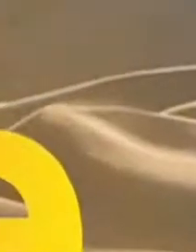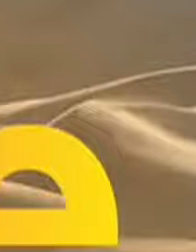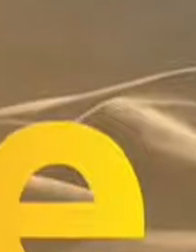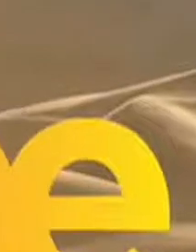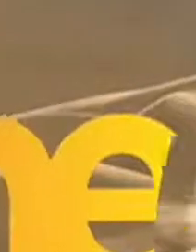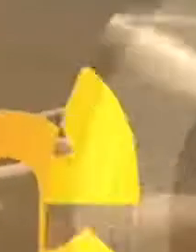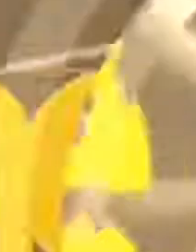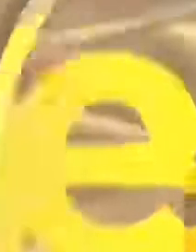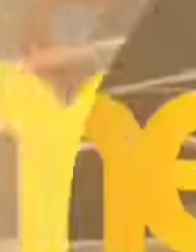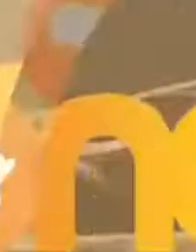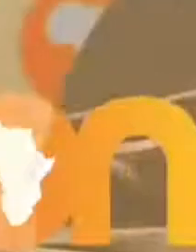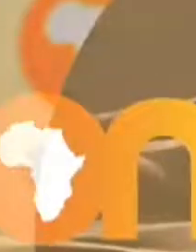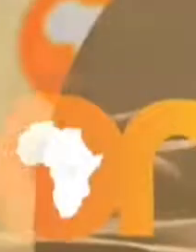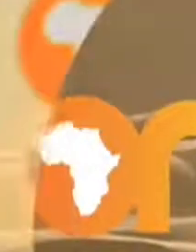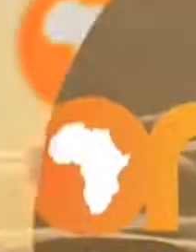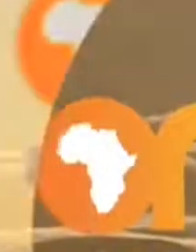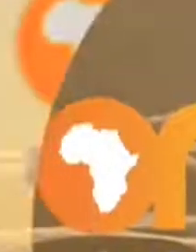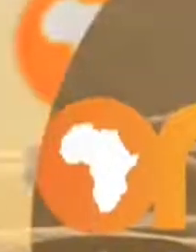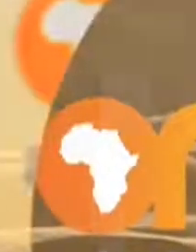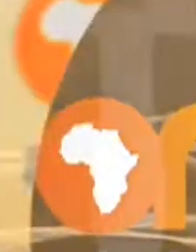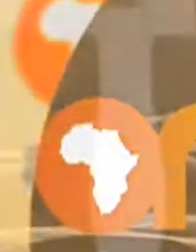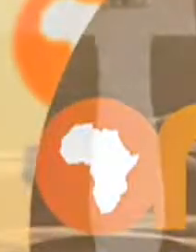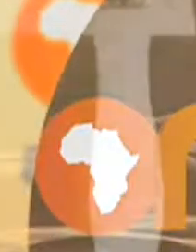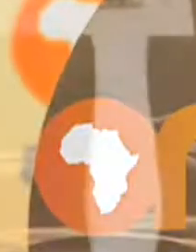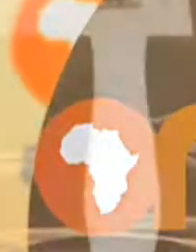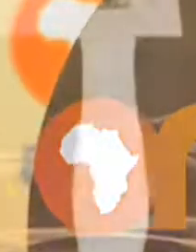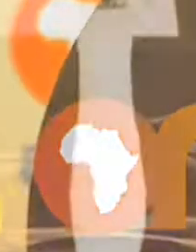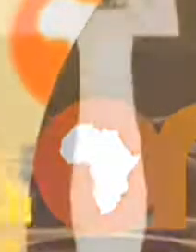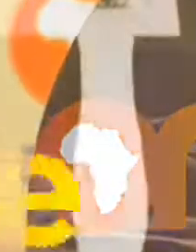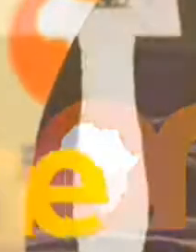waaruit julle lewe. Dit moet in julle vrug wees.